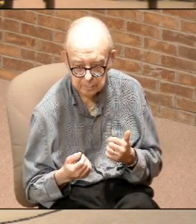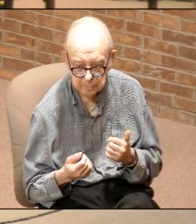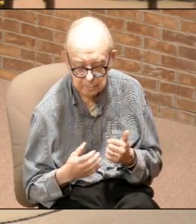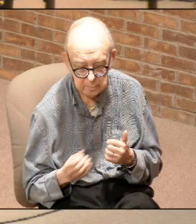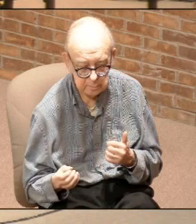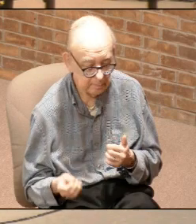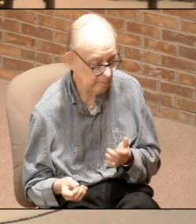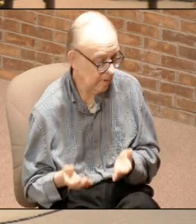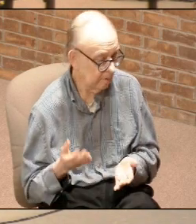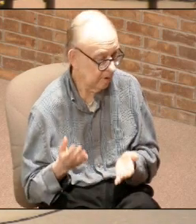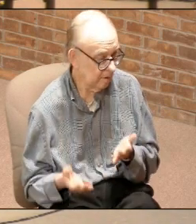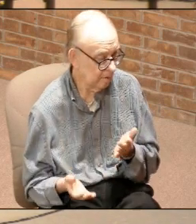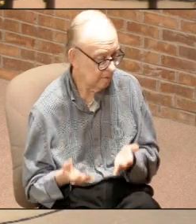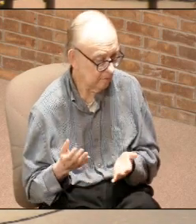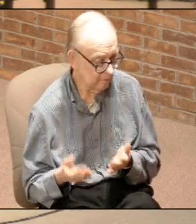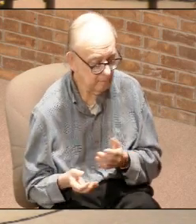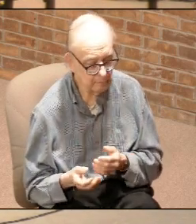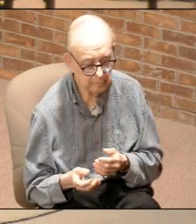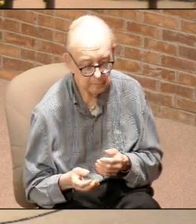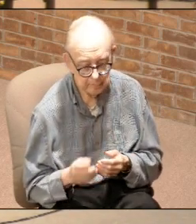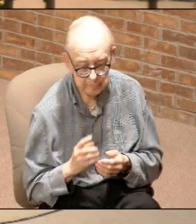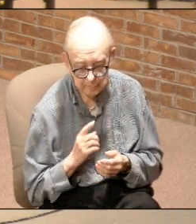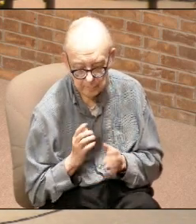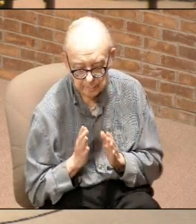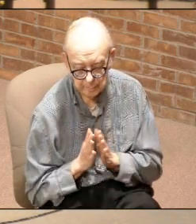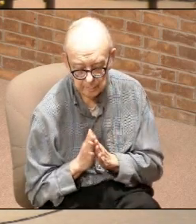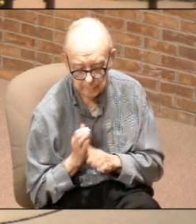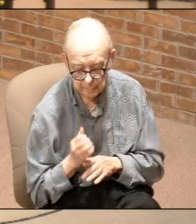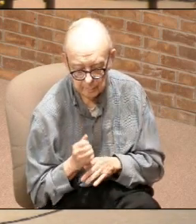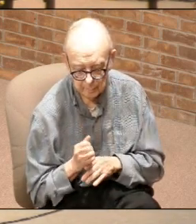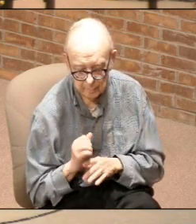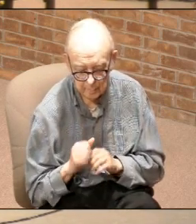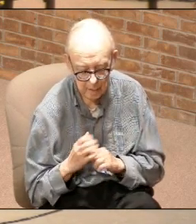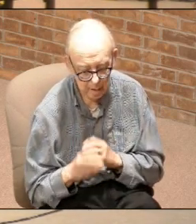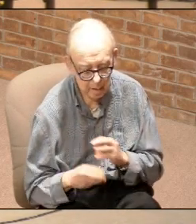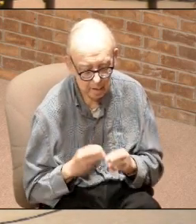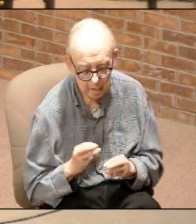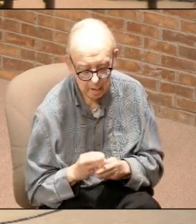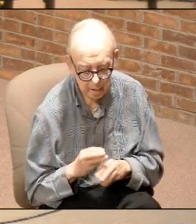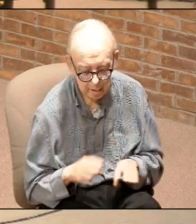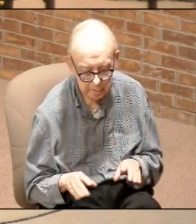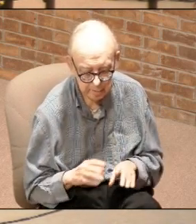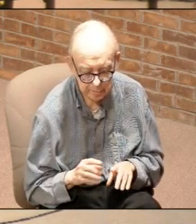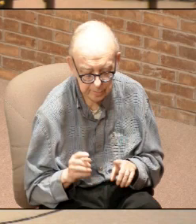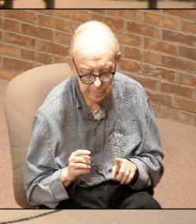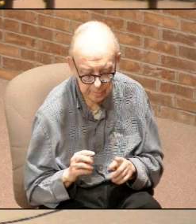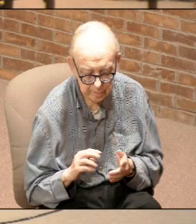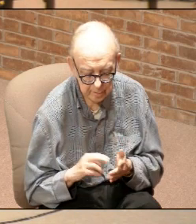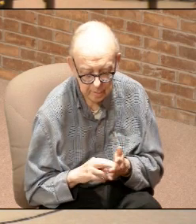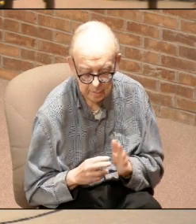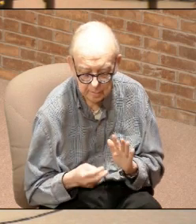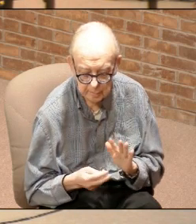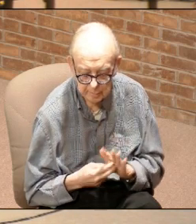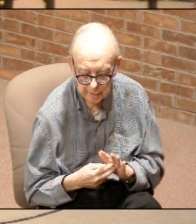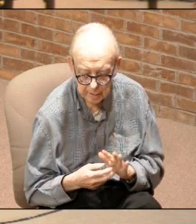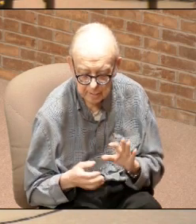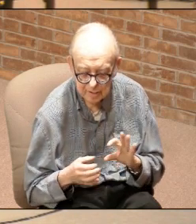and maybe you're asking yourself well how in the world does this pertain to church